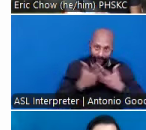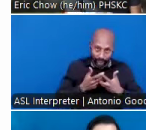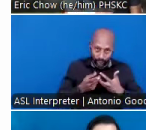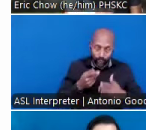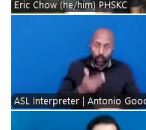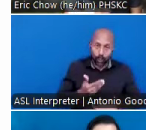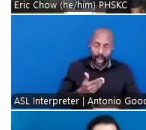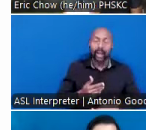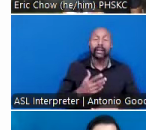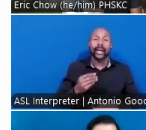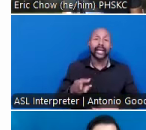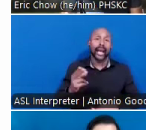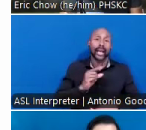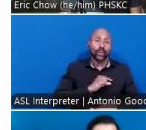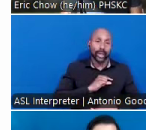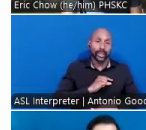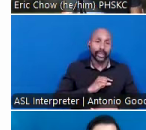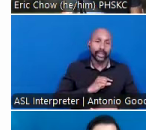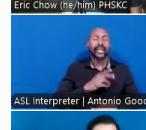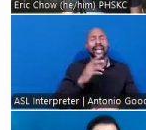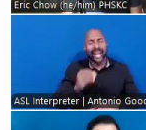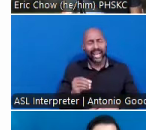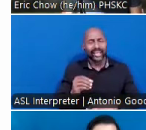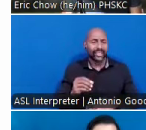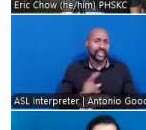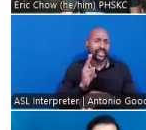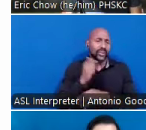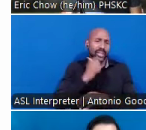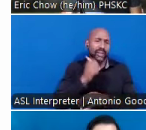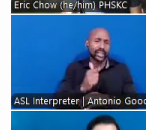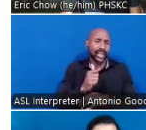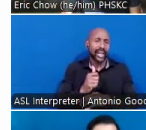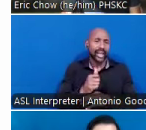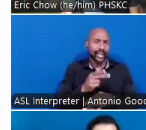everyday precautions, will help you reduce your risk of COVID and long COVID.